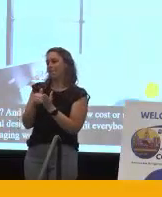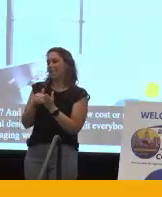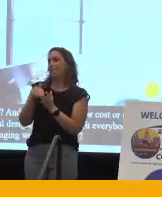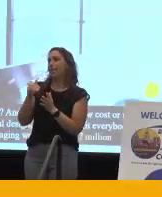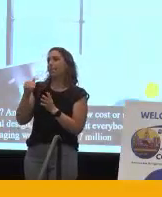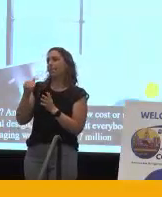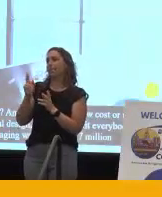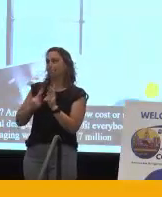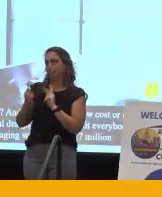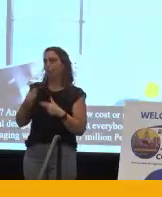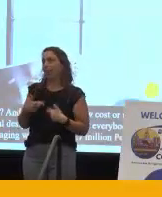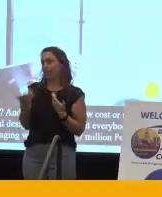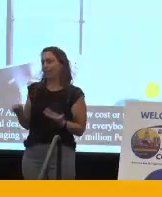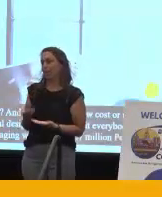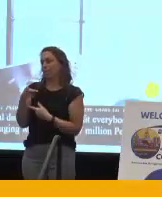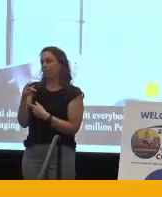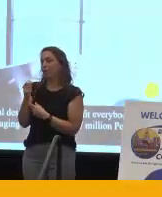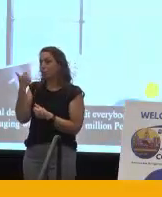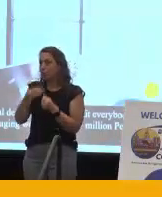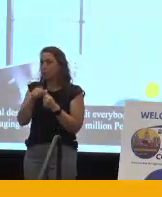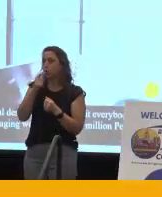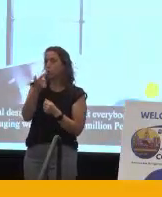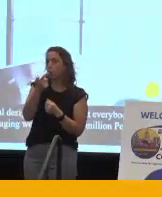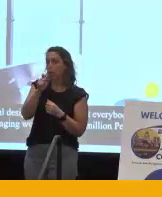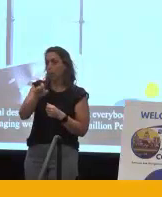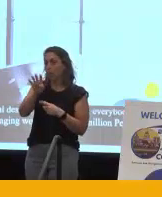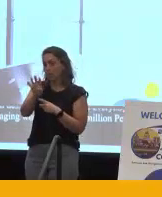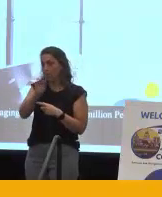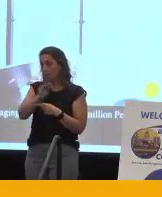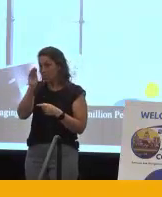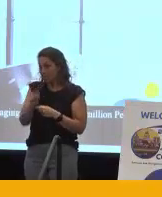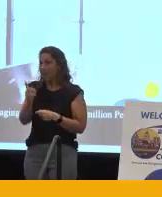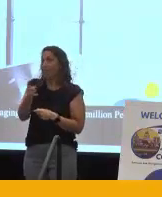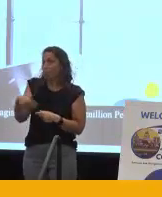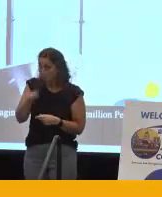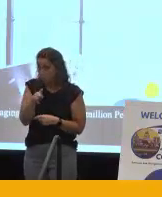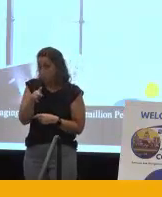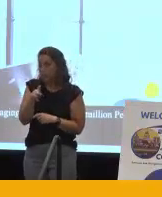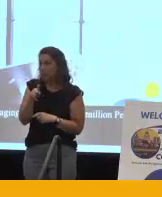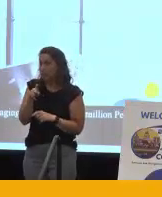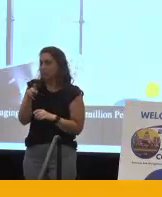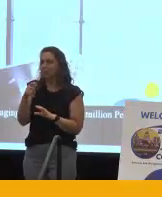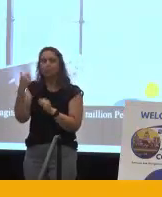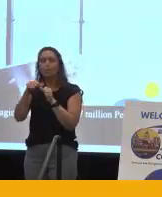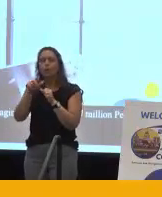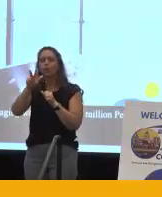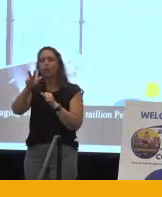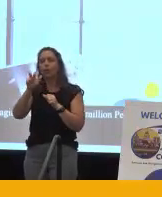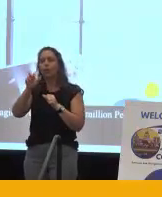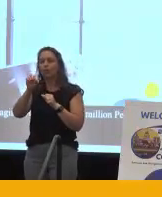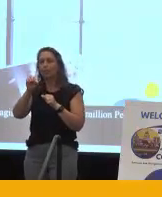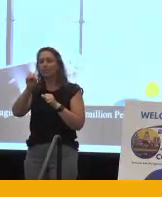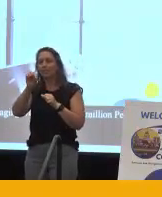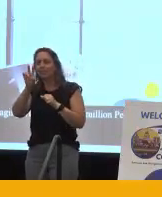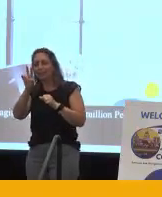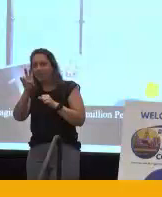disability. You only have 21.4% of those who are employed, which is that 378,000. So